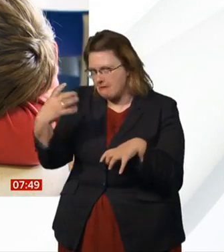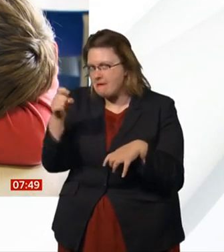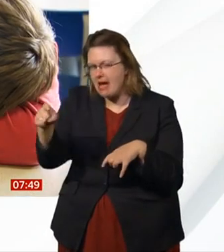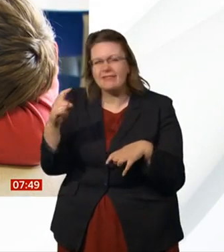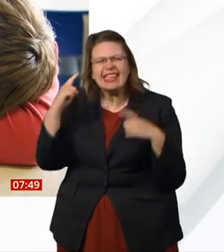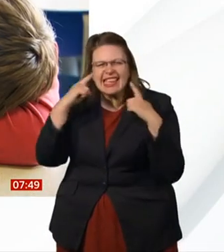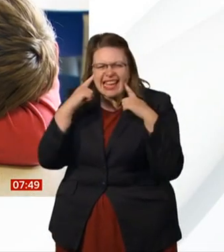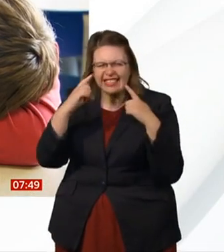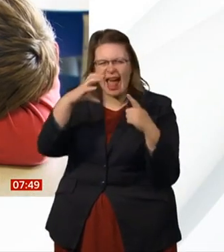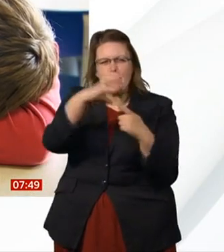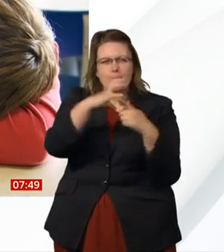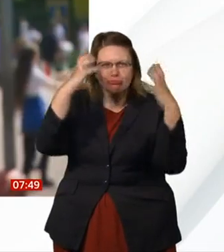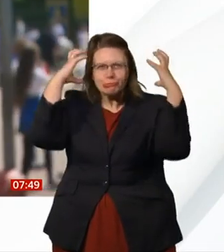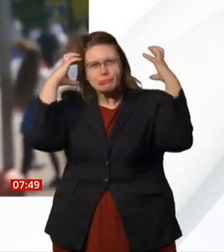mushroom.